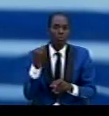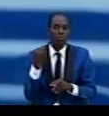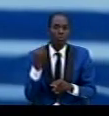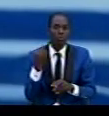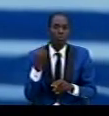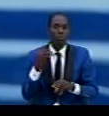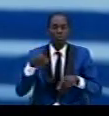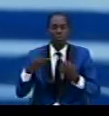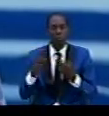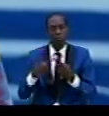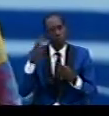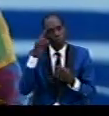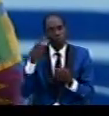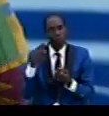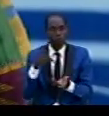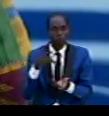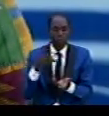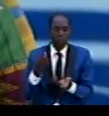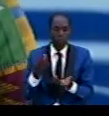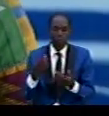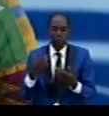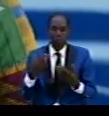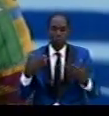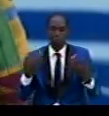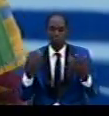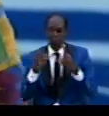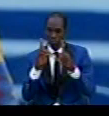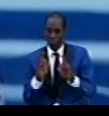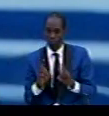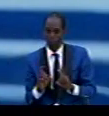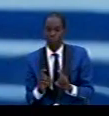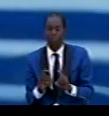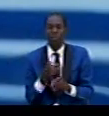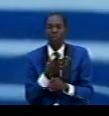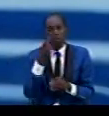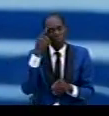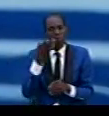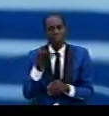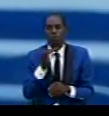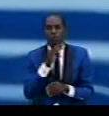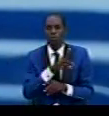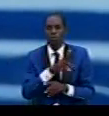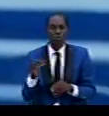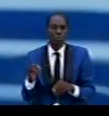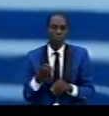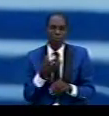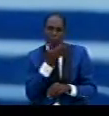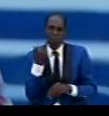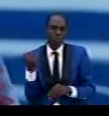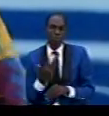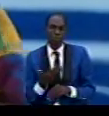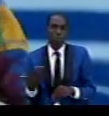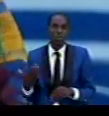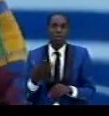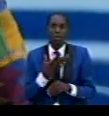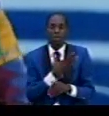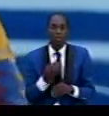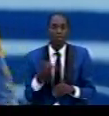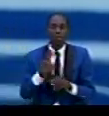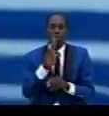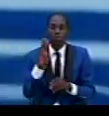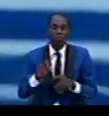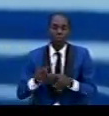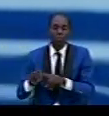I stopped going after 8 months because there is no improvement. I've been placed on different pain relief drugs,